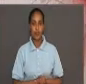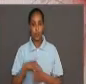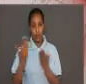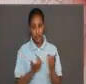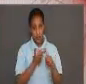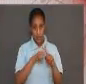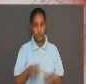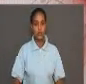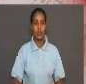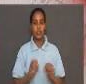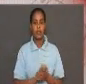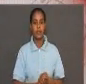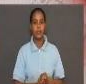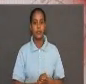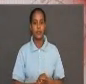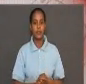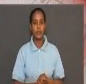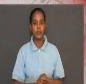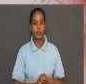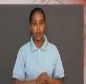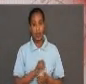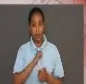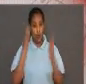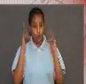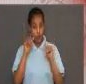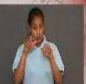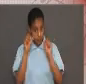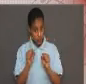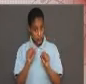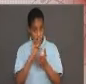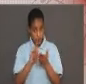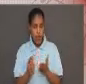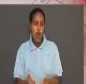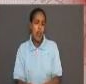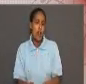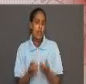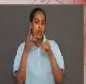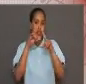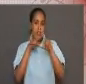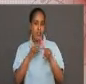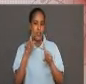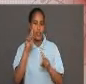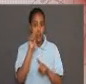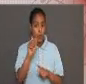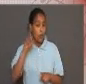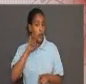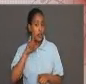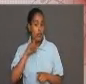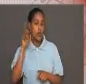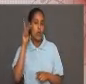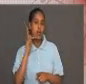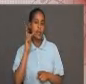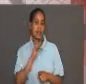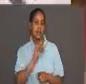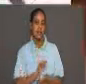Welcome back, students. I hope that you were able to list a lot of different thermoplastic